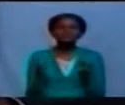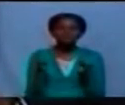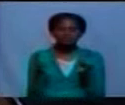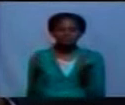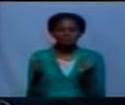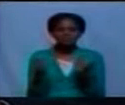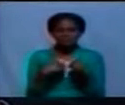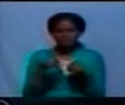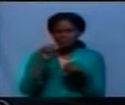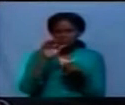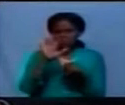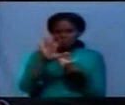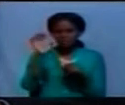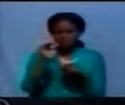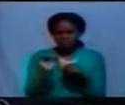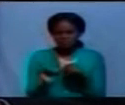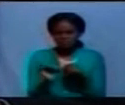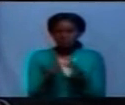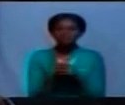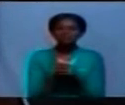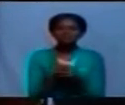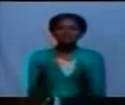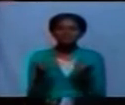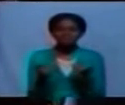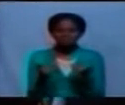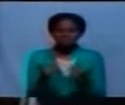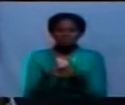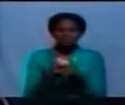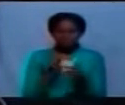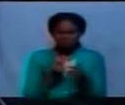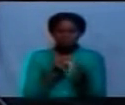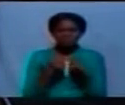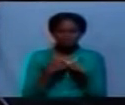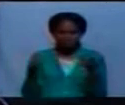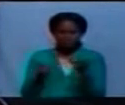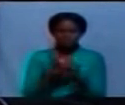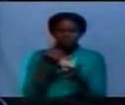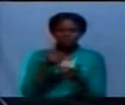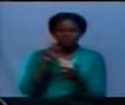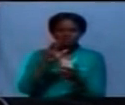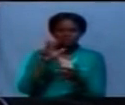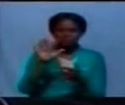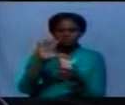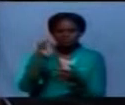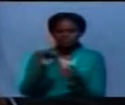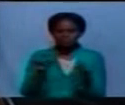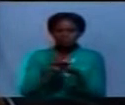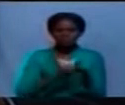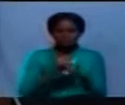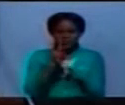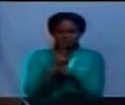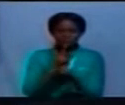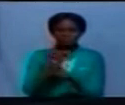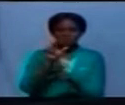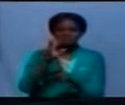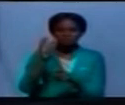high as 35%. So how do you contract a new deposit at 35% and price it at 24%?